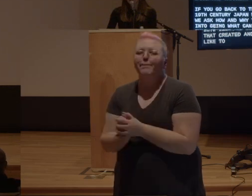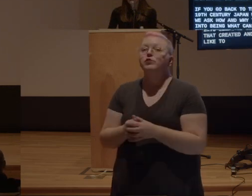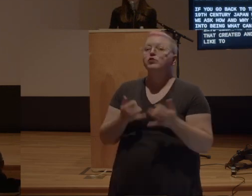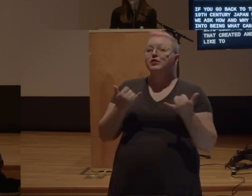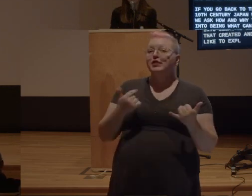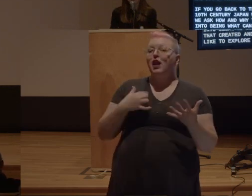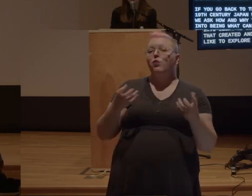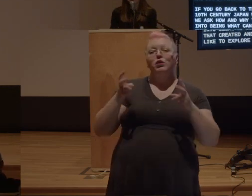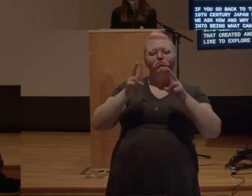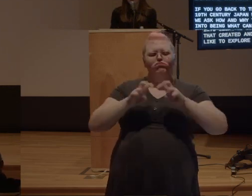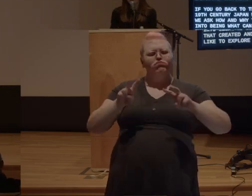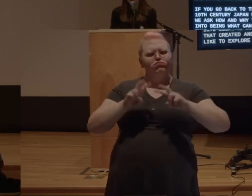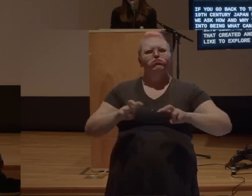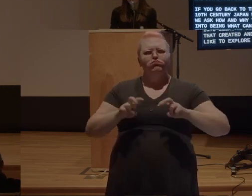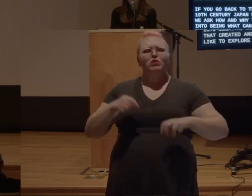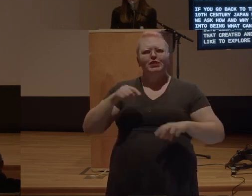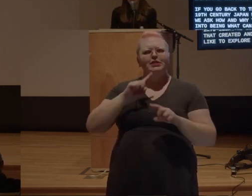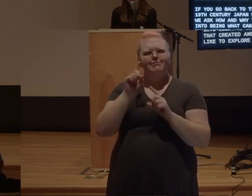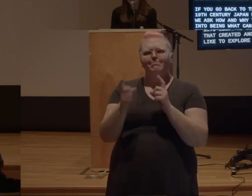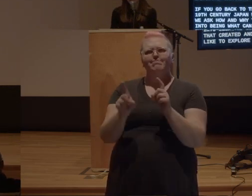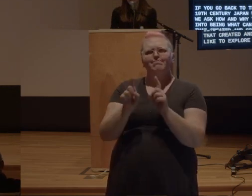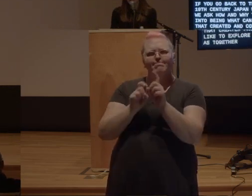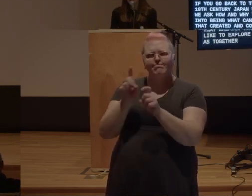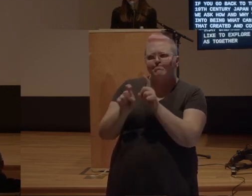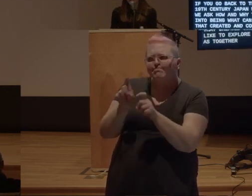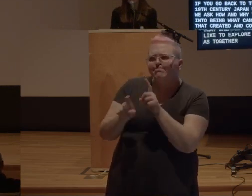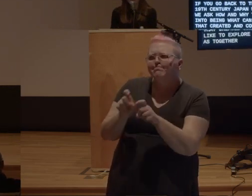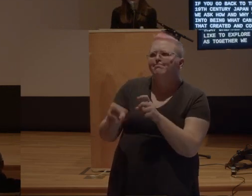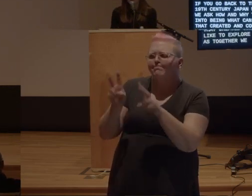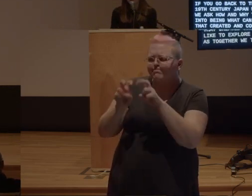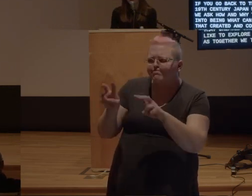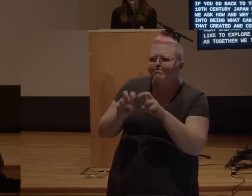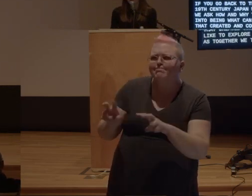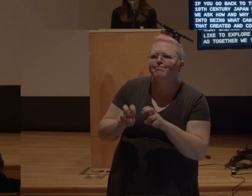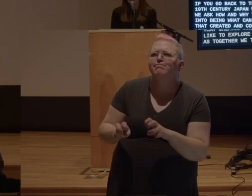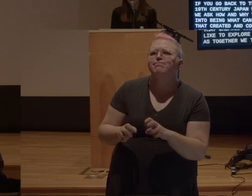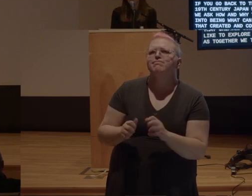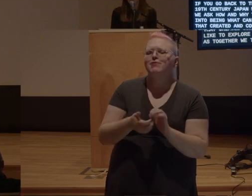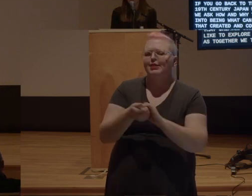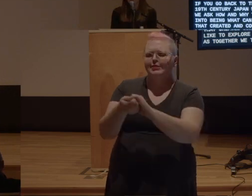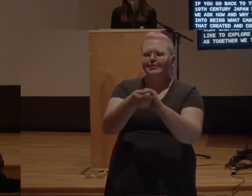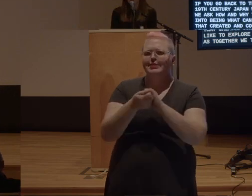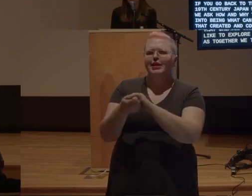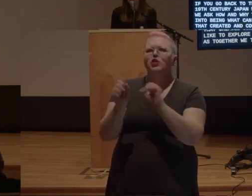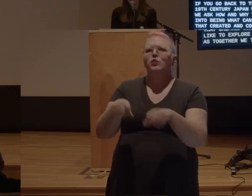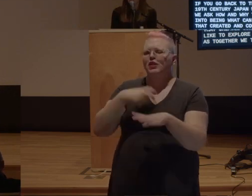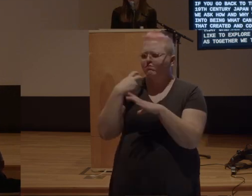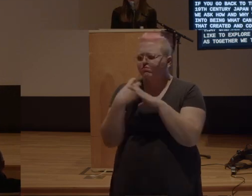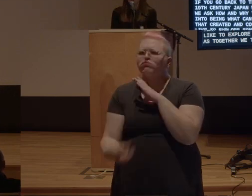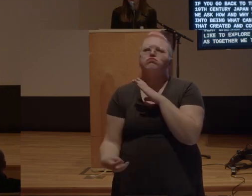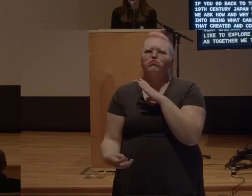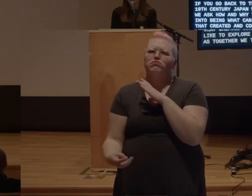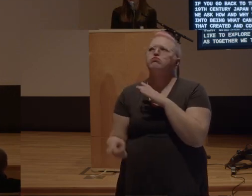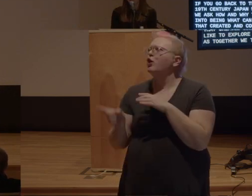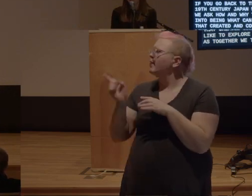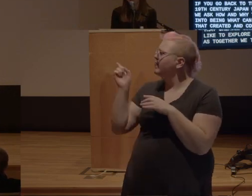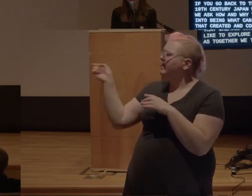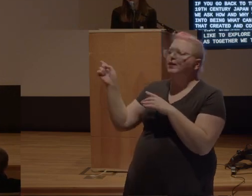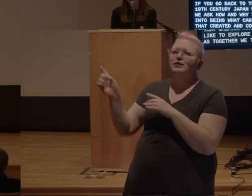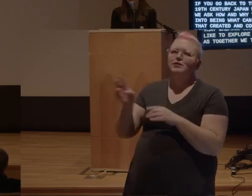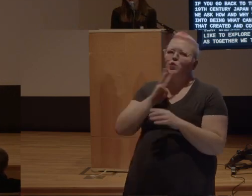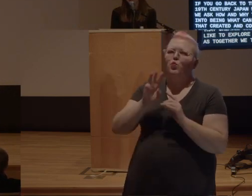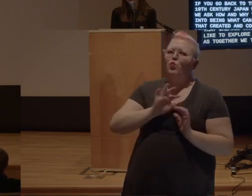explore some of these questions with you as together we take a deep dive into Hokusai's Great Wave and some other prints from our